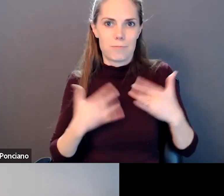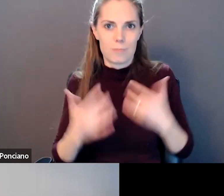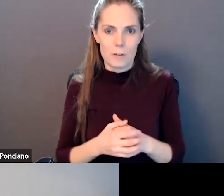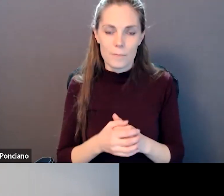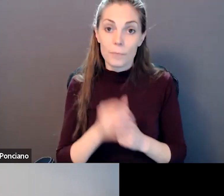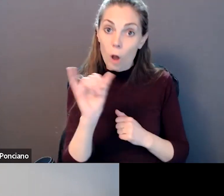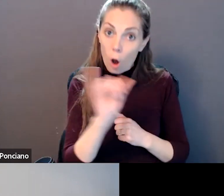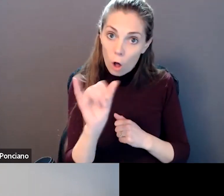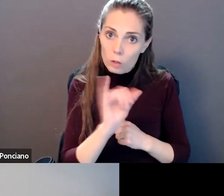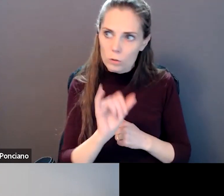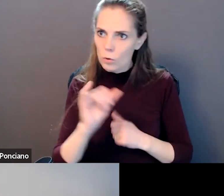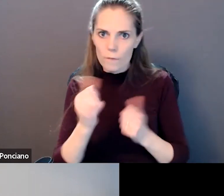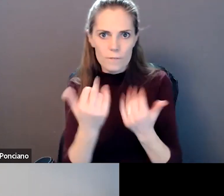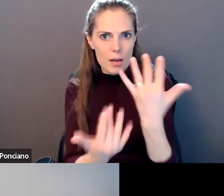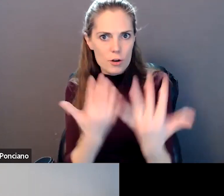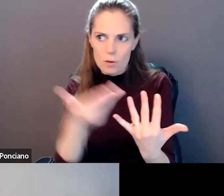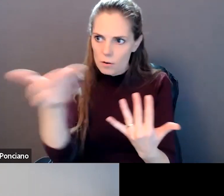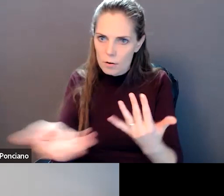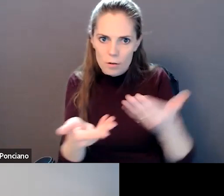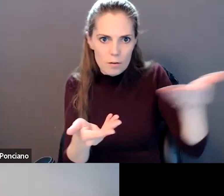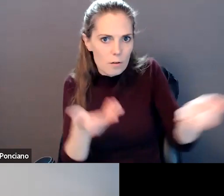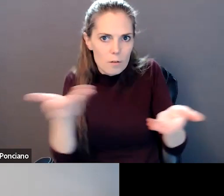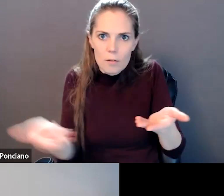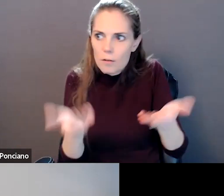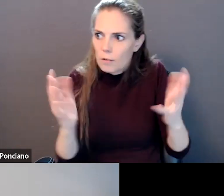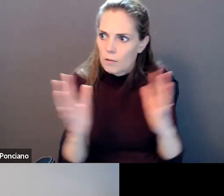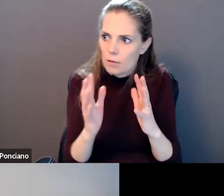to have these conversations and to actually start